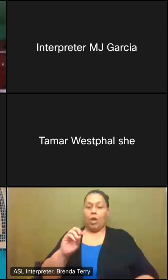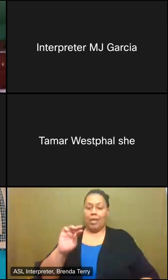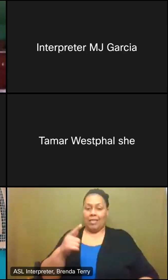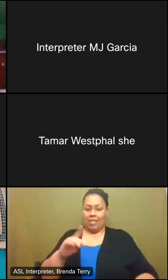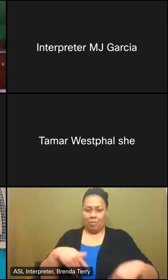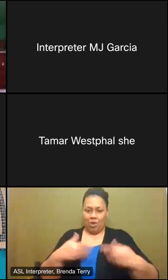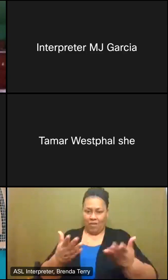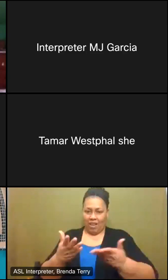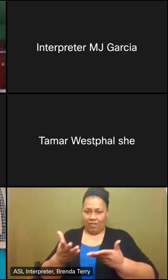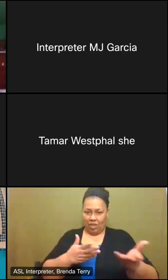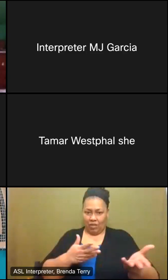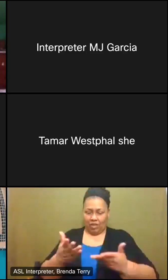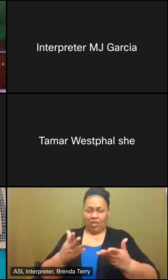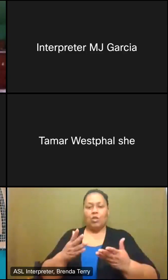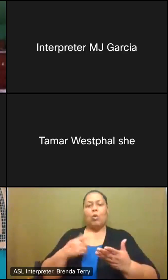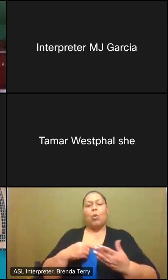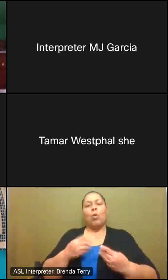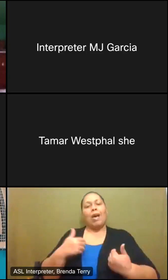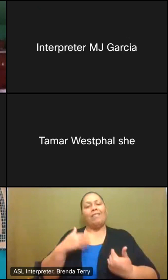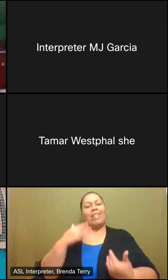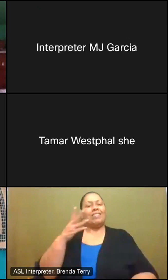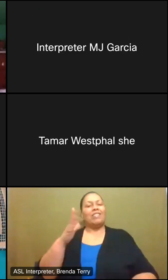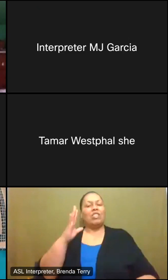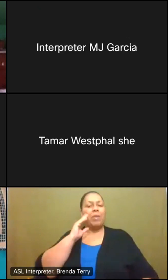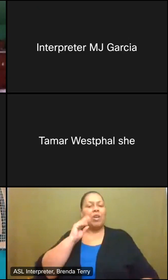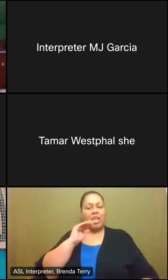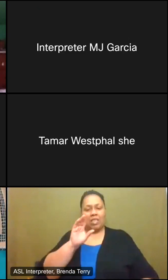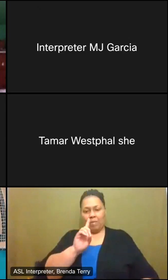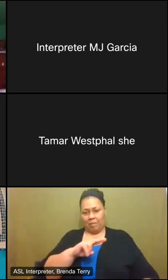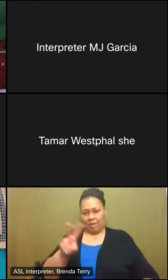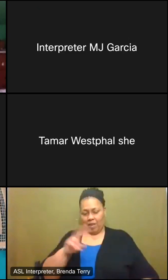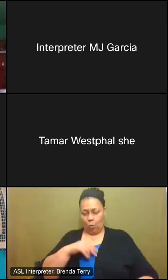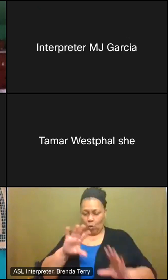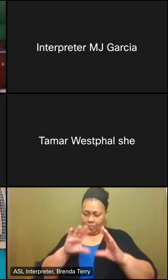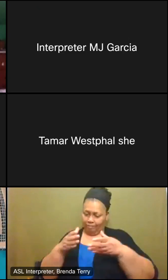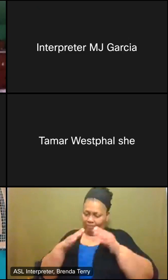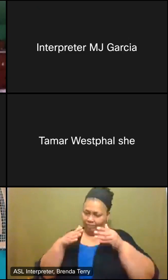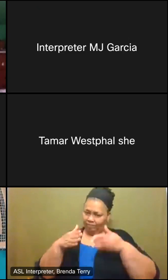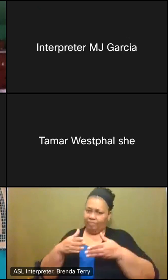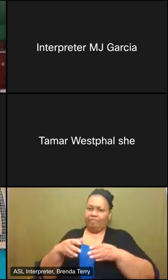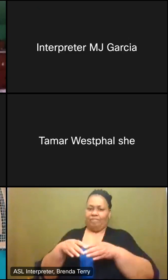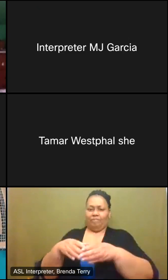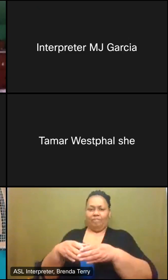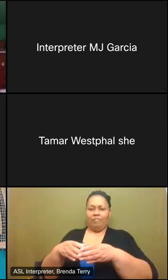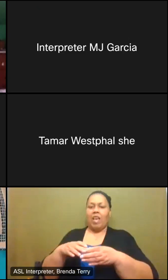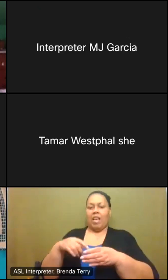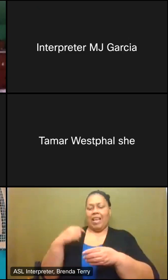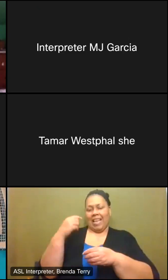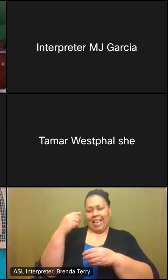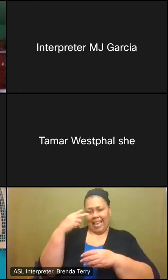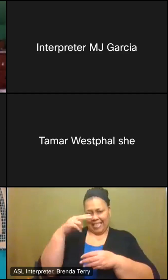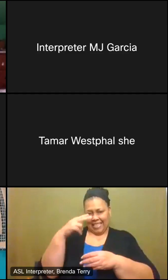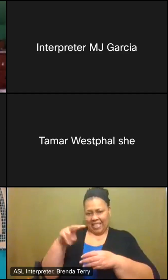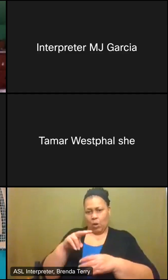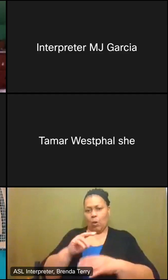who have experienced domestic violence. And we specialize in working with the Latino immigrant survivors and their children. We provide